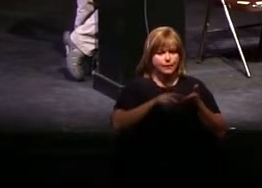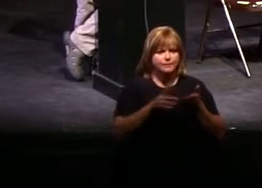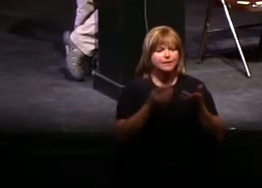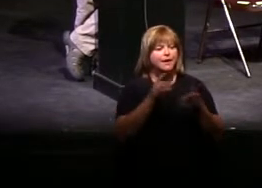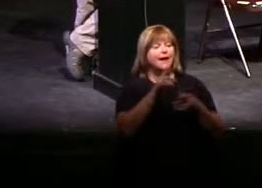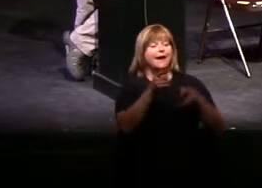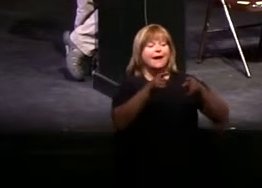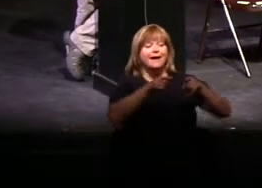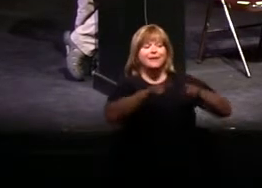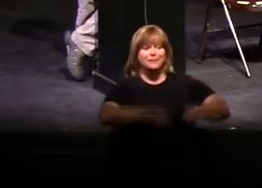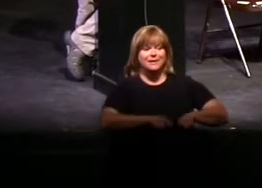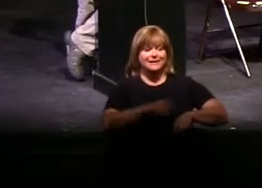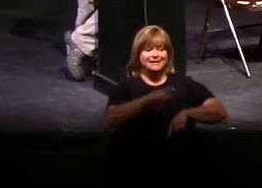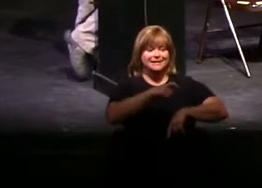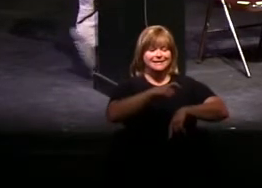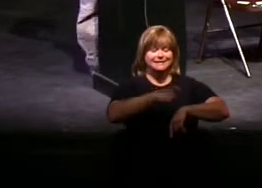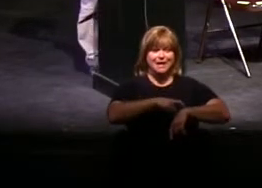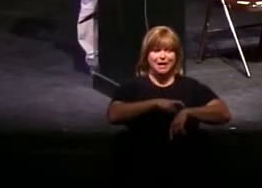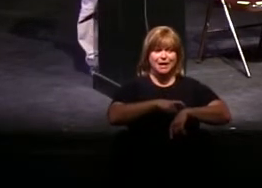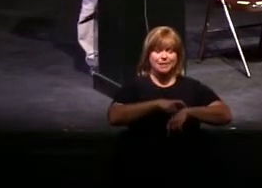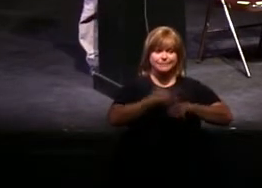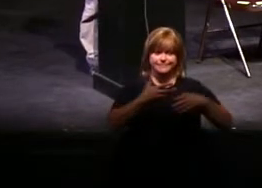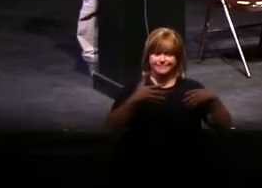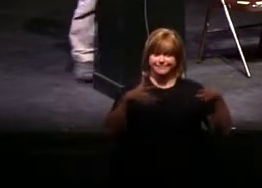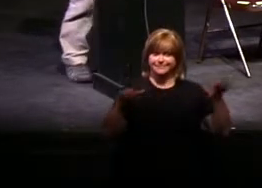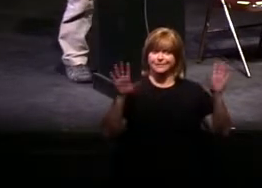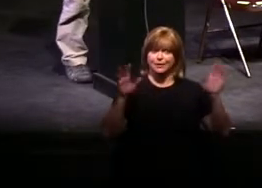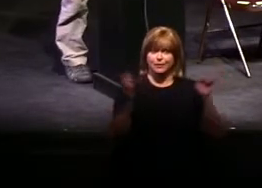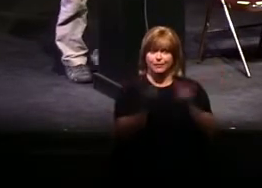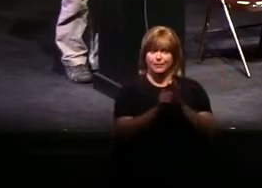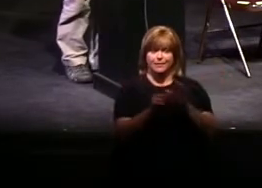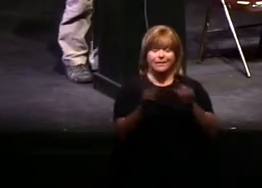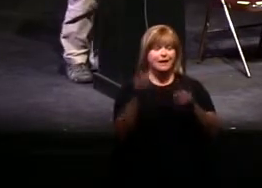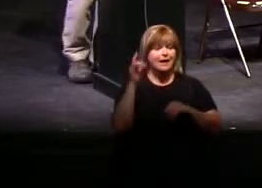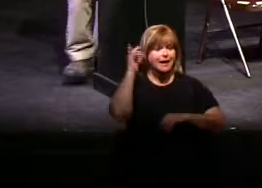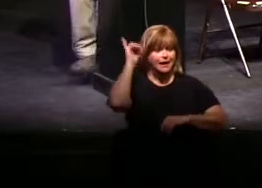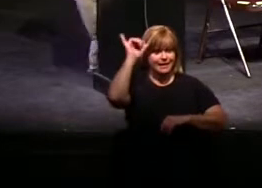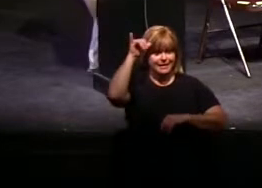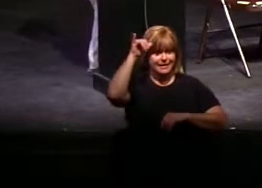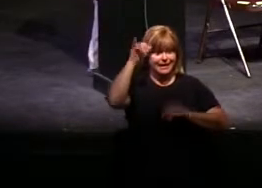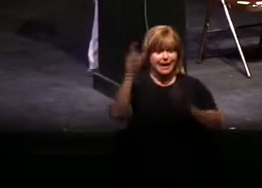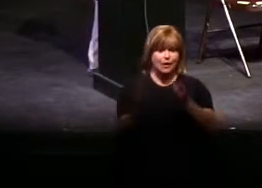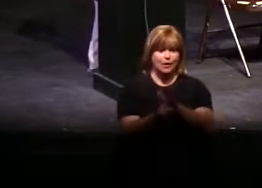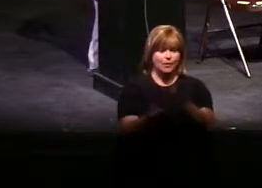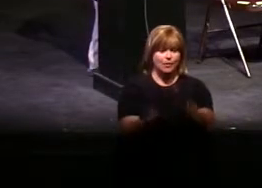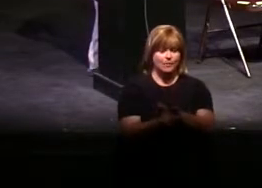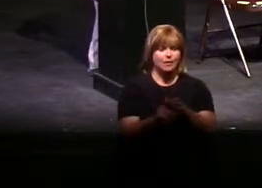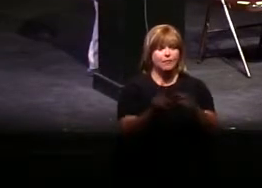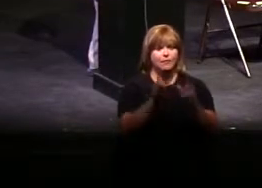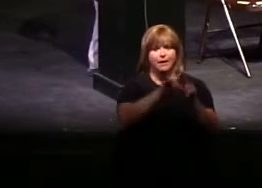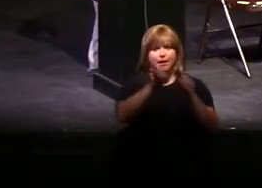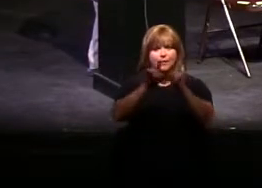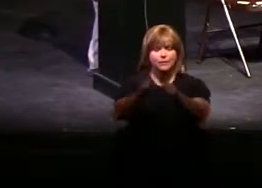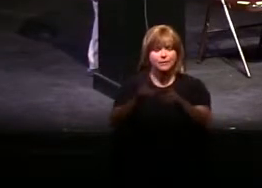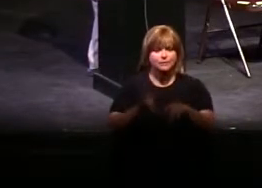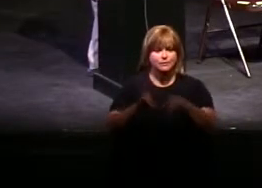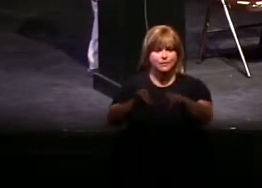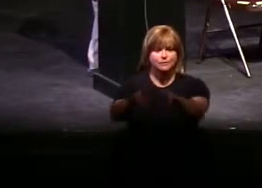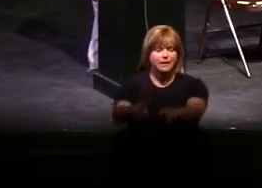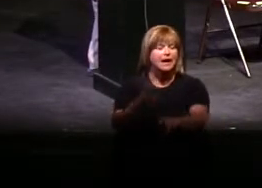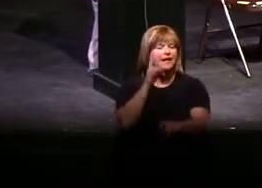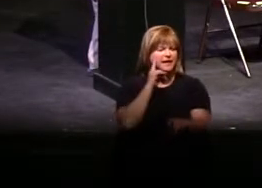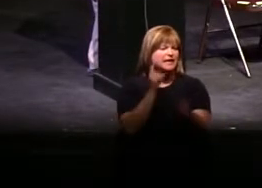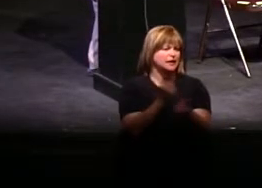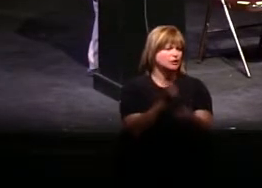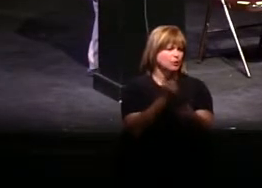this little cowbell, which is something I learned while attending a conference in Australia. It just seems appropriate